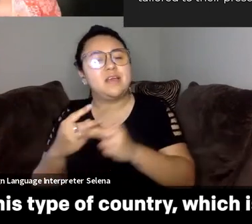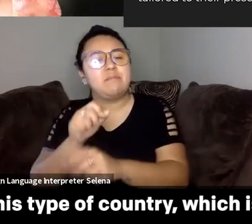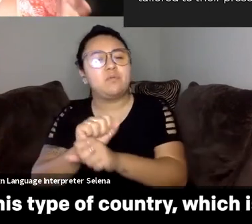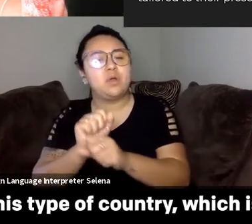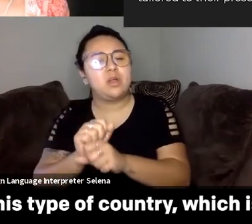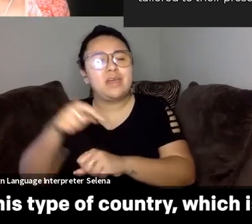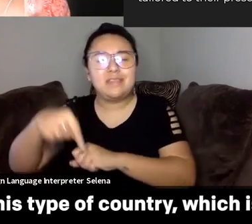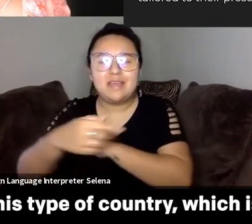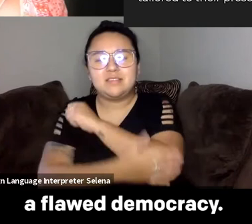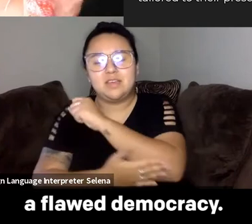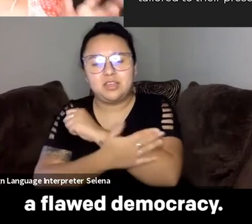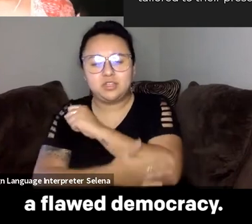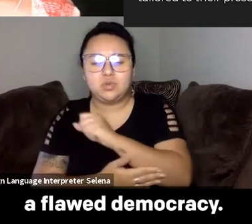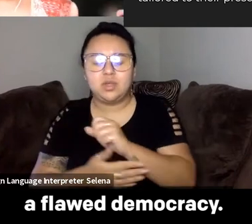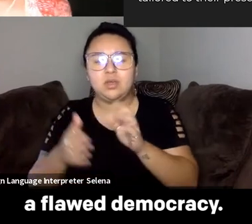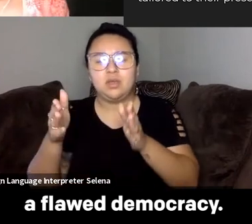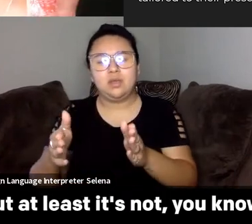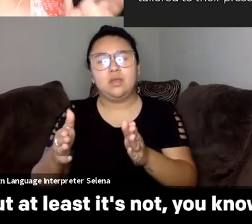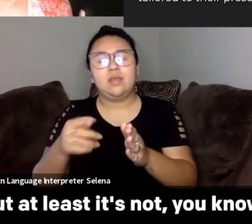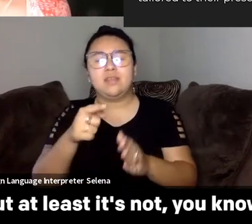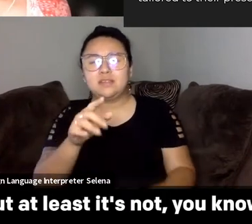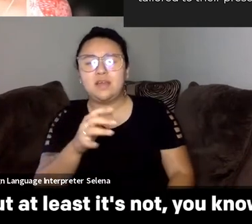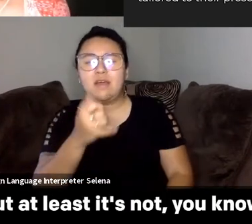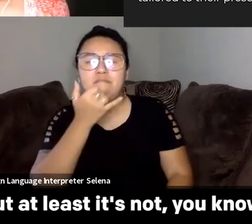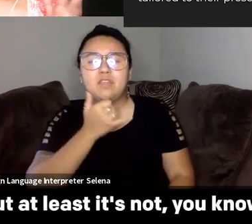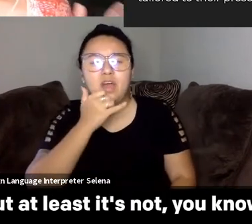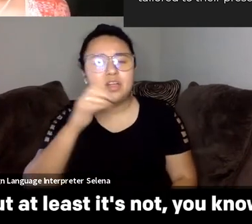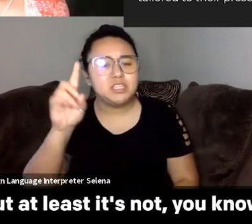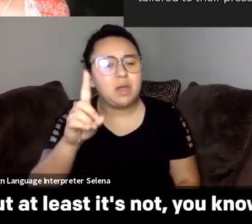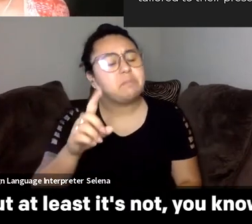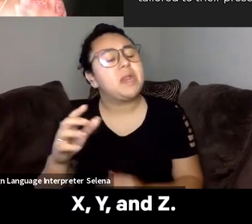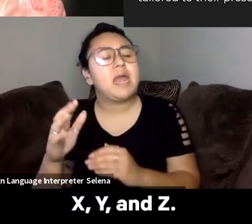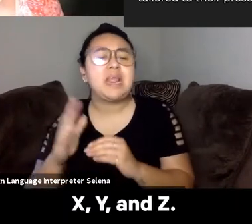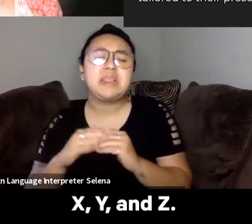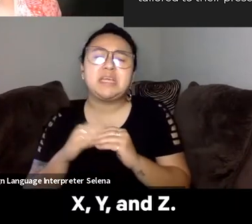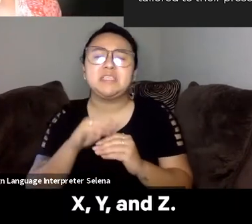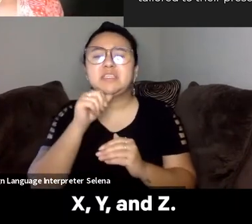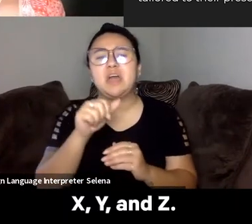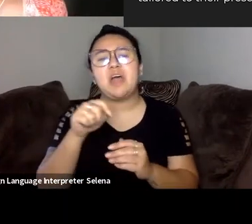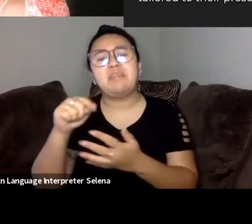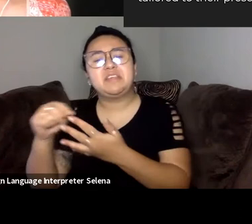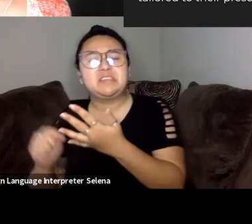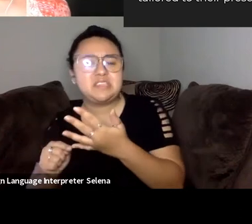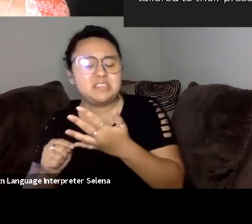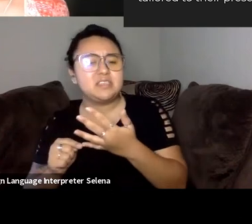of country, which is a flawed democracy, but at least it's not, X, Y, and Z.